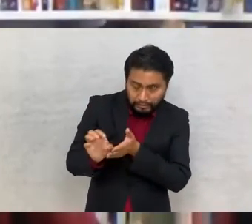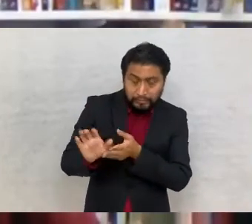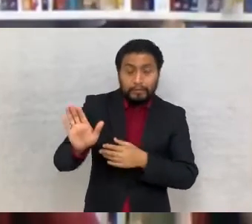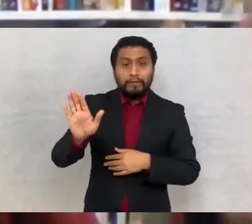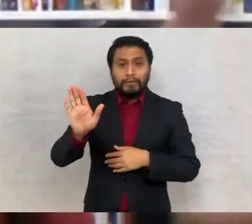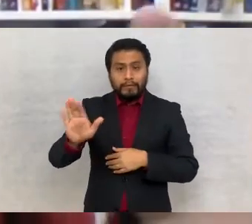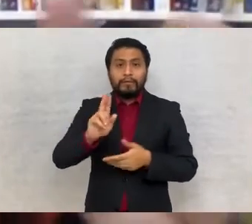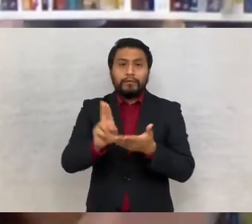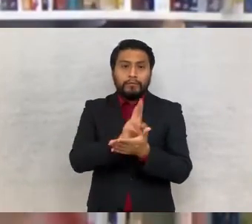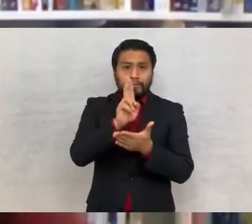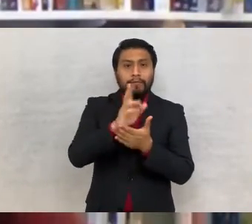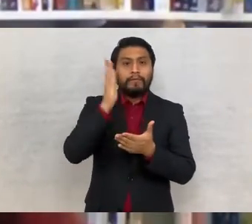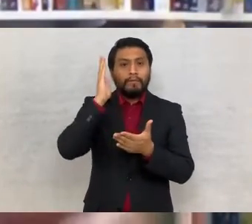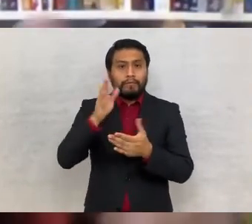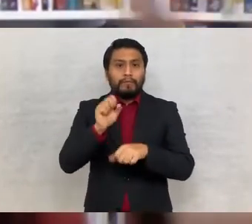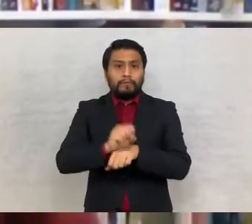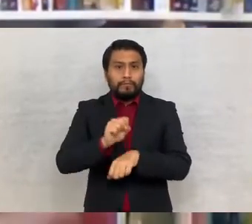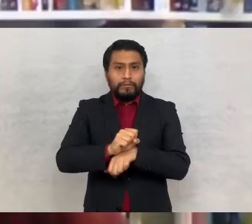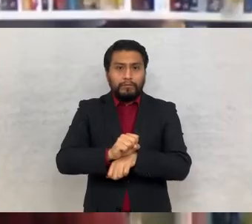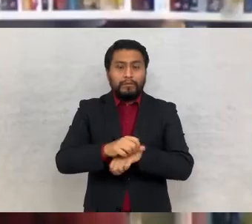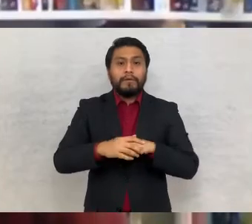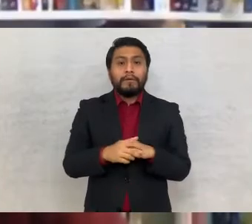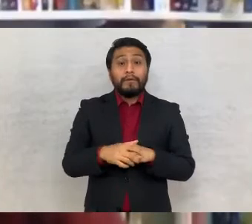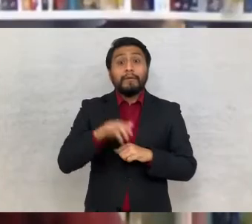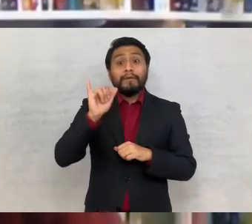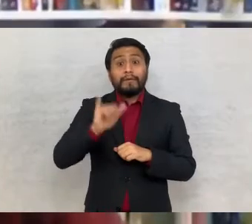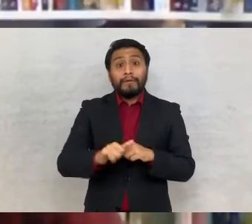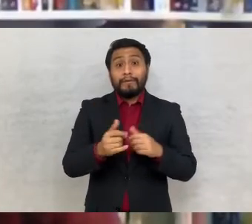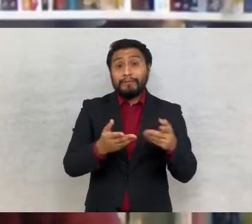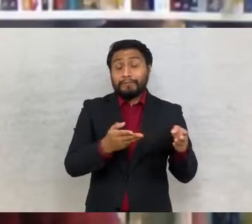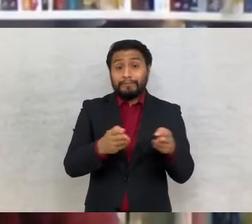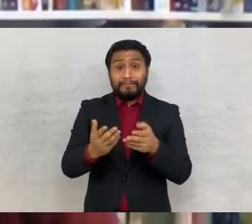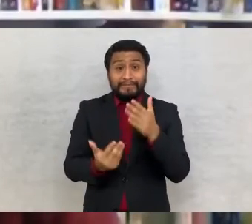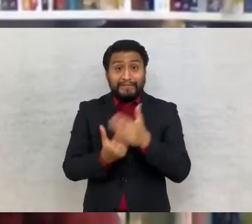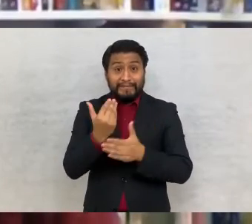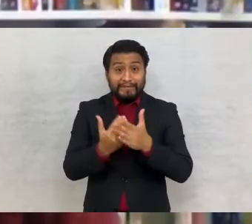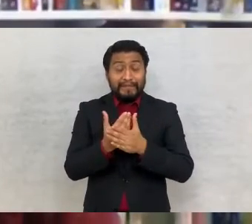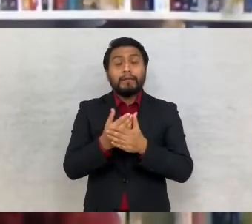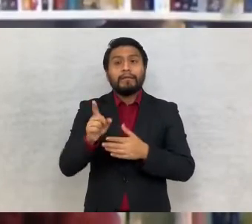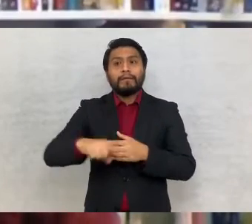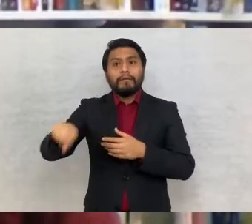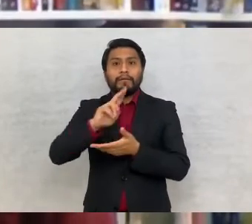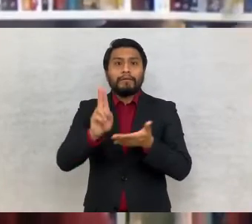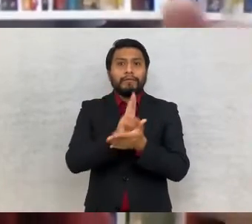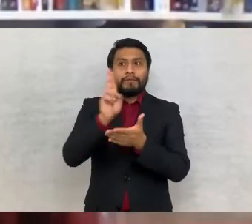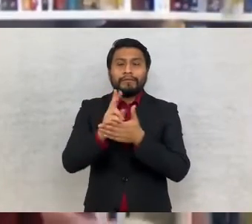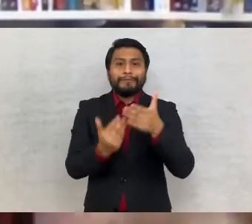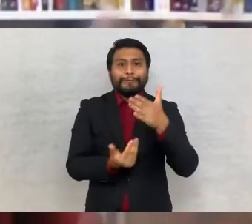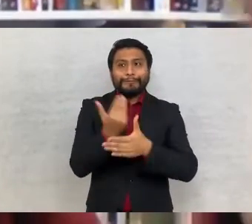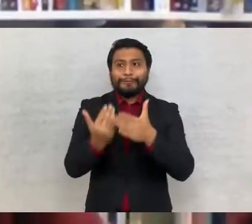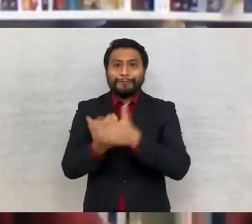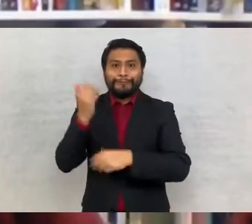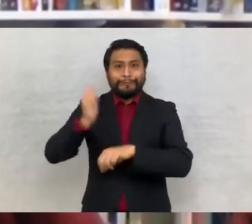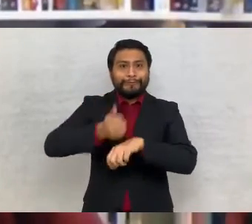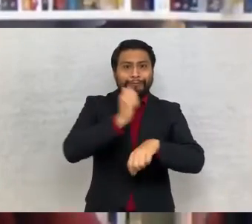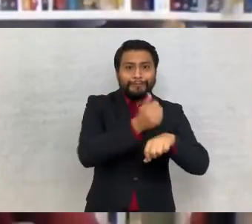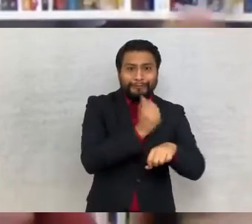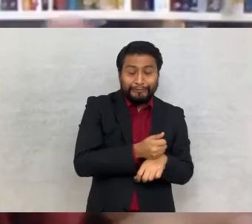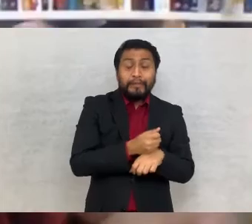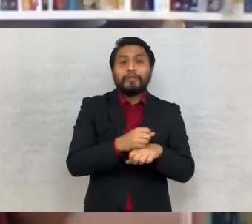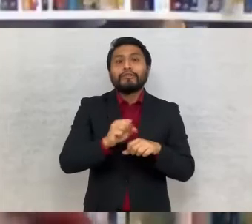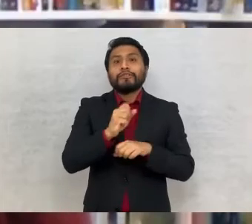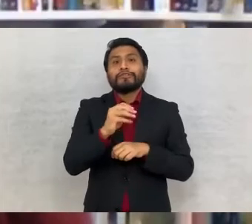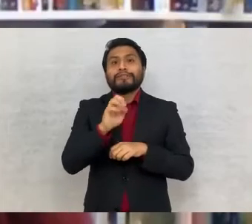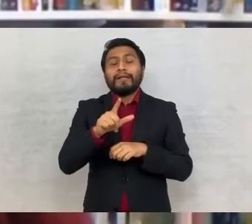that came to train university students to implement Galton's science. The Faculty of Eugenics consolidated a corpus